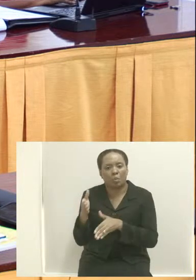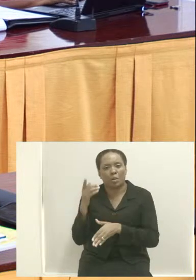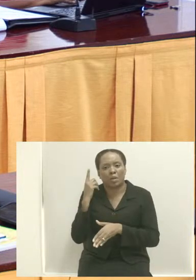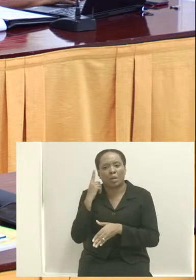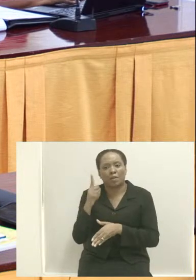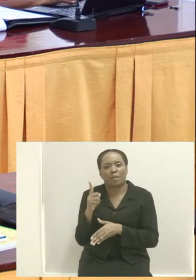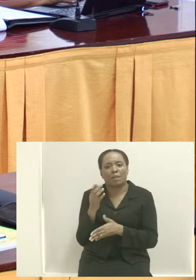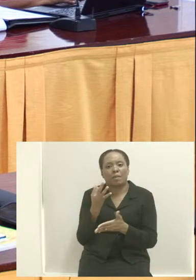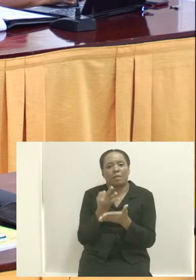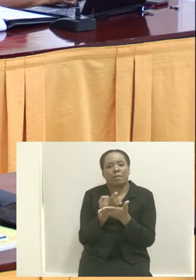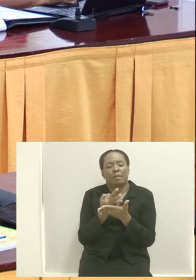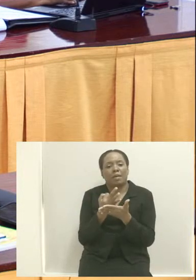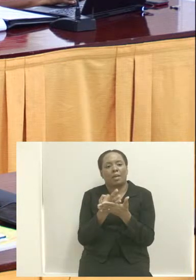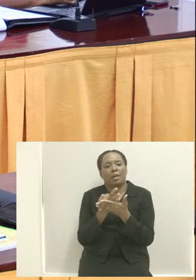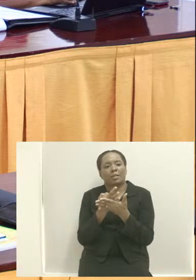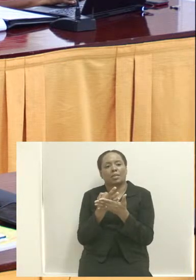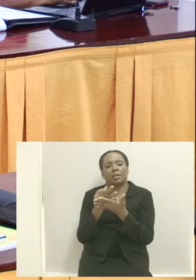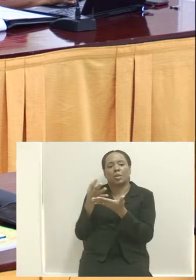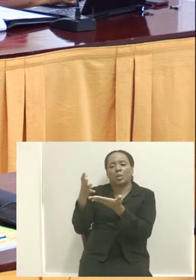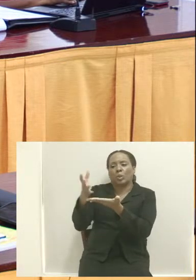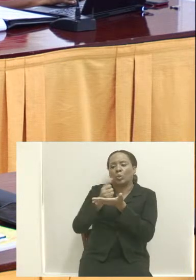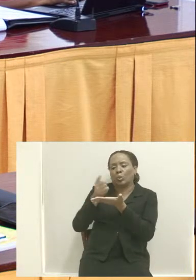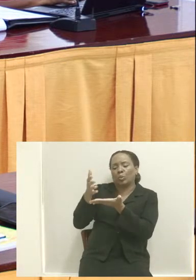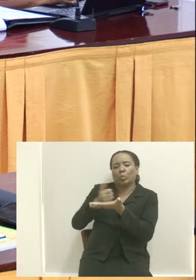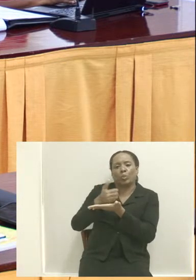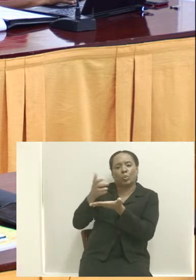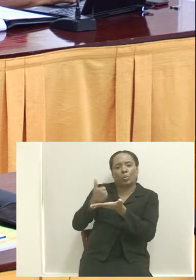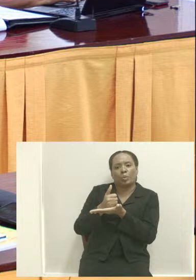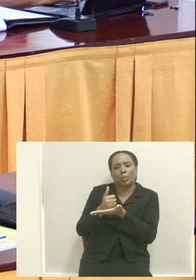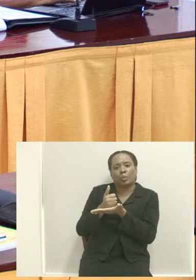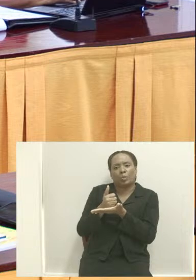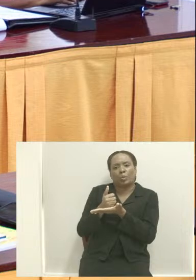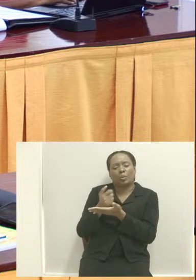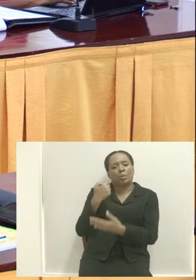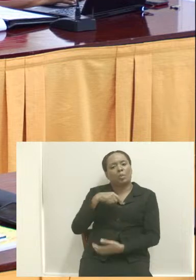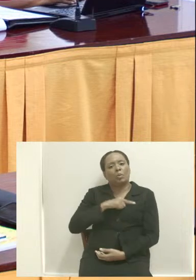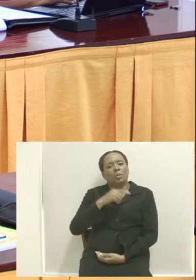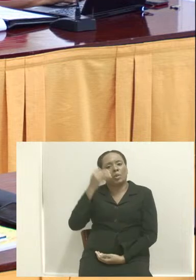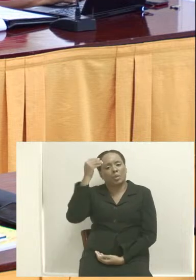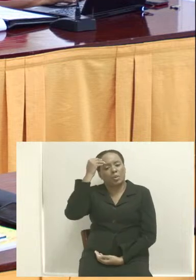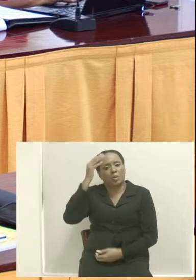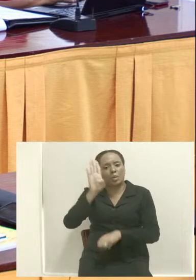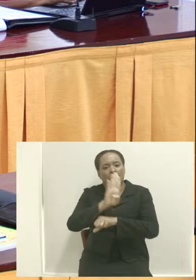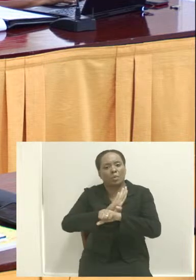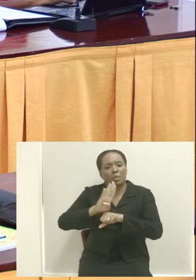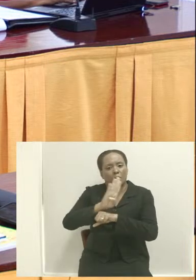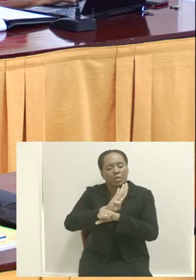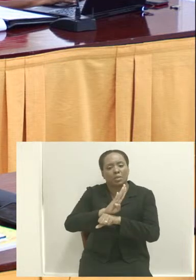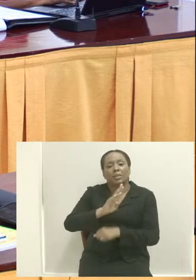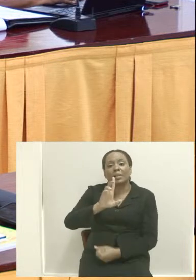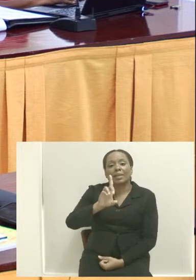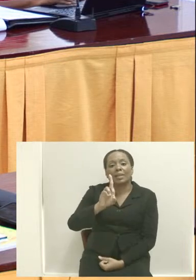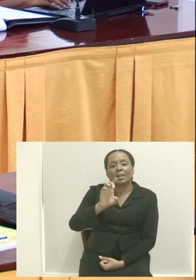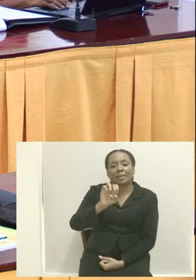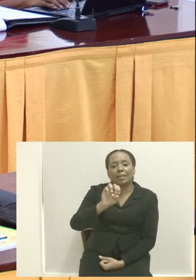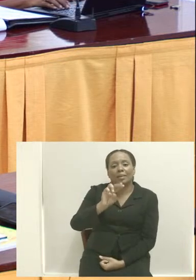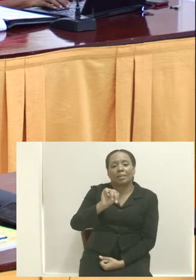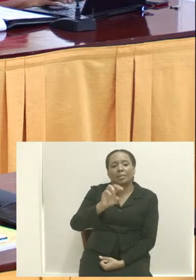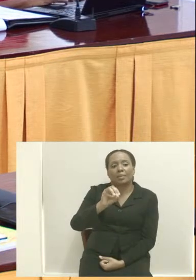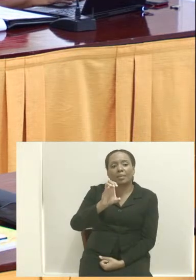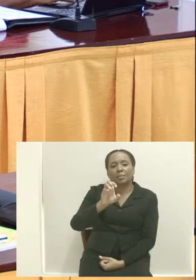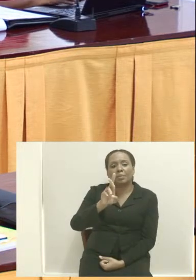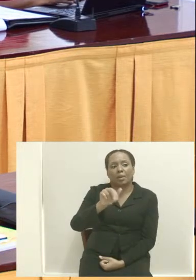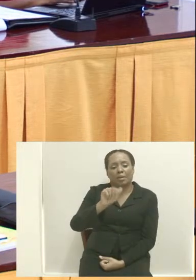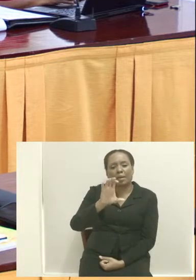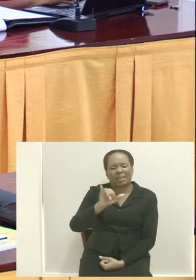this country is a democracy, to be mindful of all of these things and make sure that we do not commit the